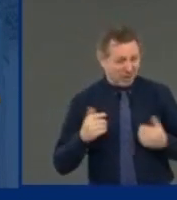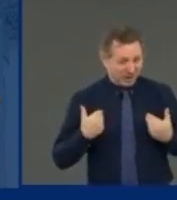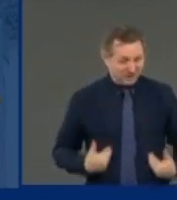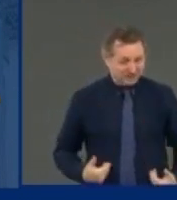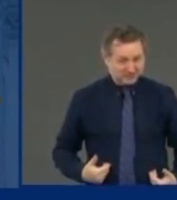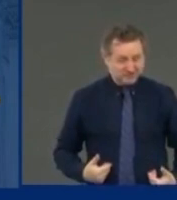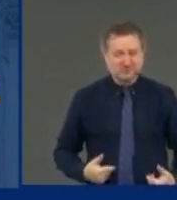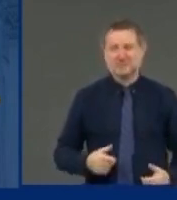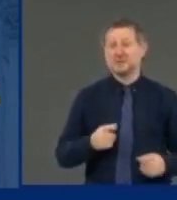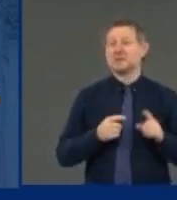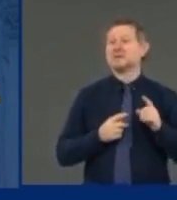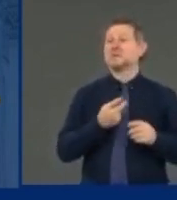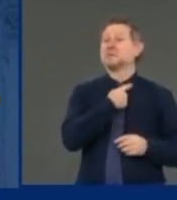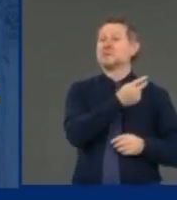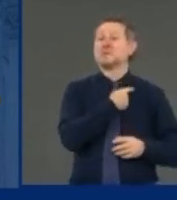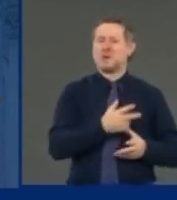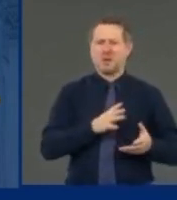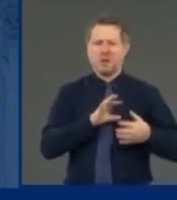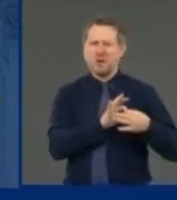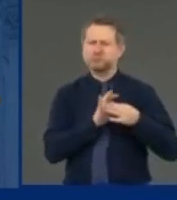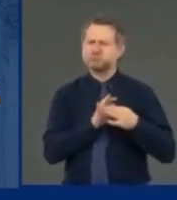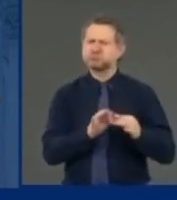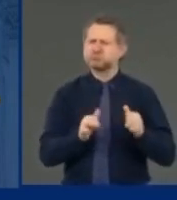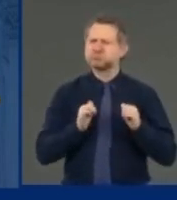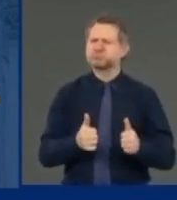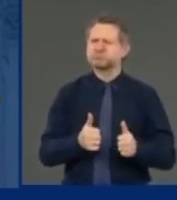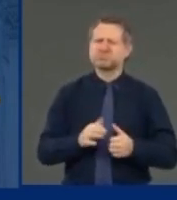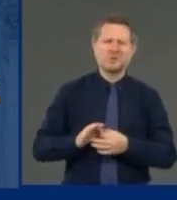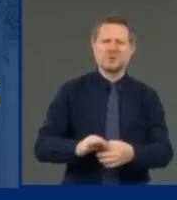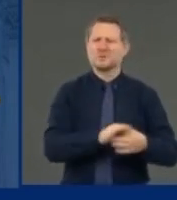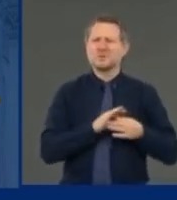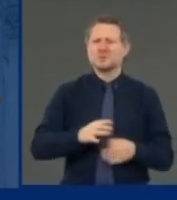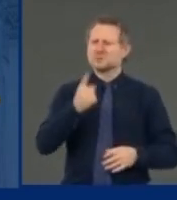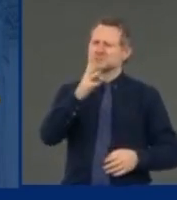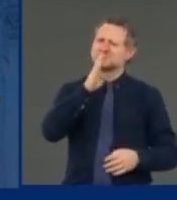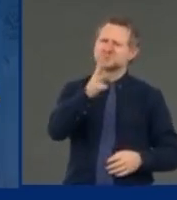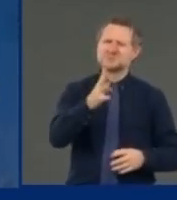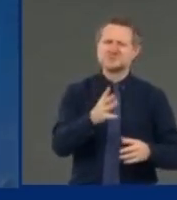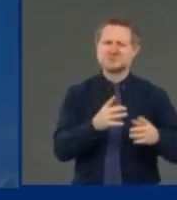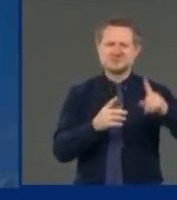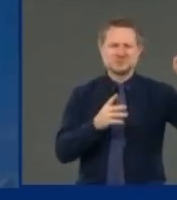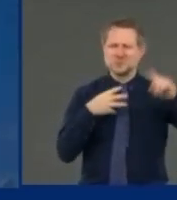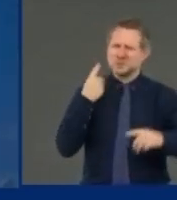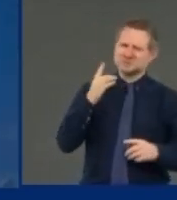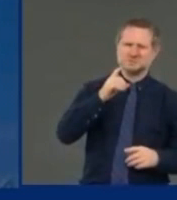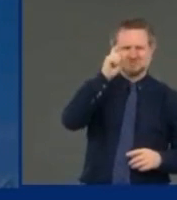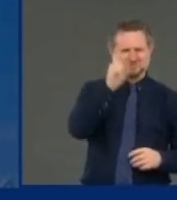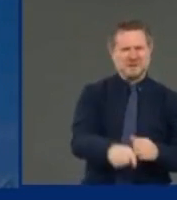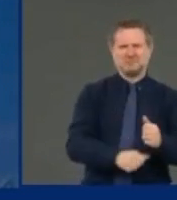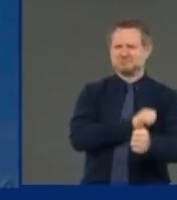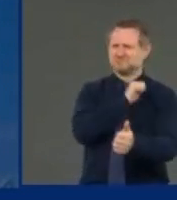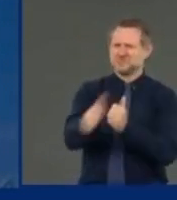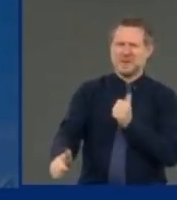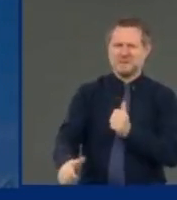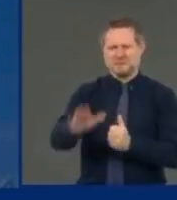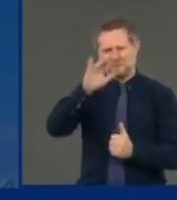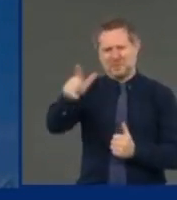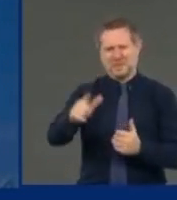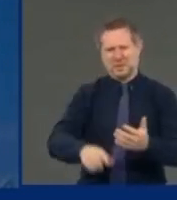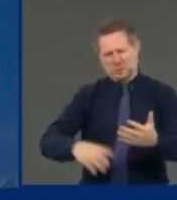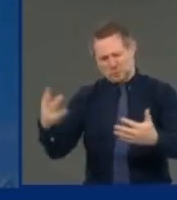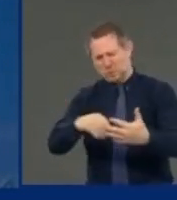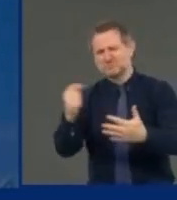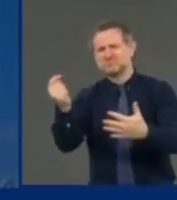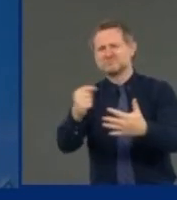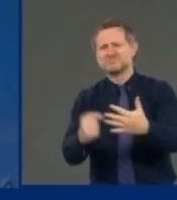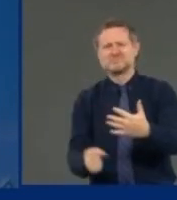In unison, in a united voice, we're saying to Washington, you need to pass funding for state and local governments. The